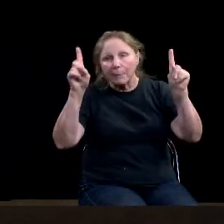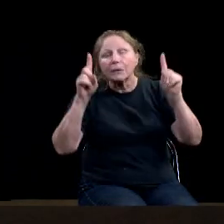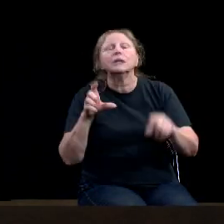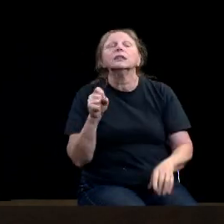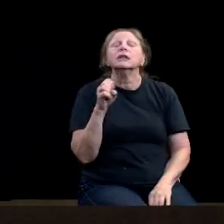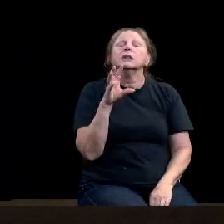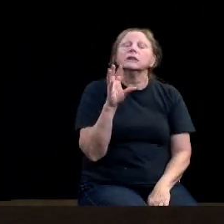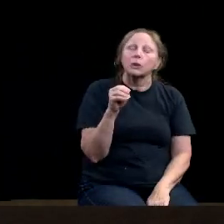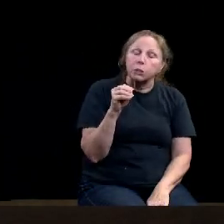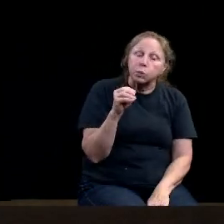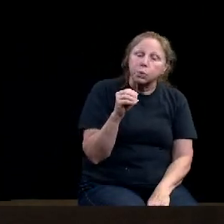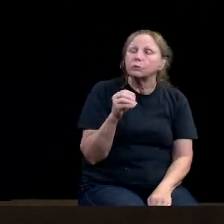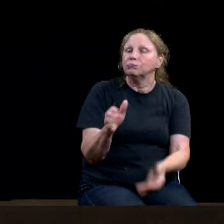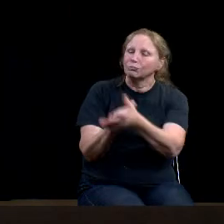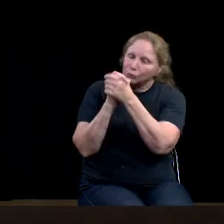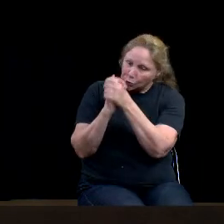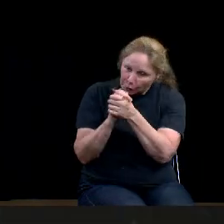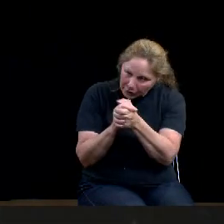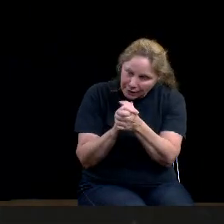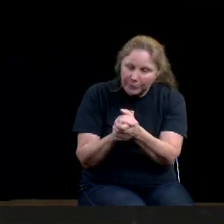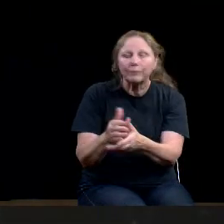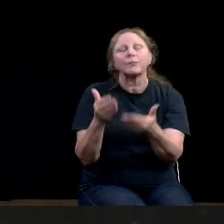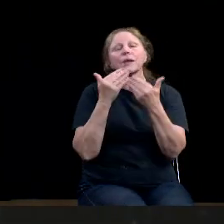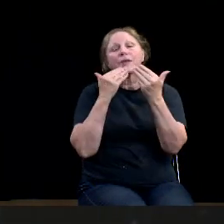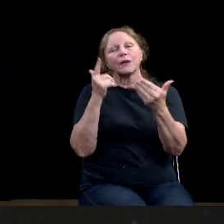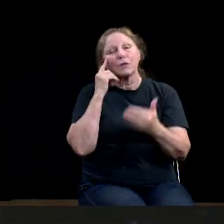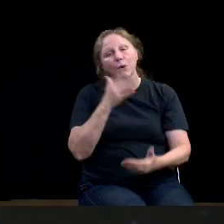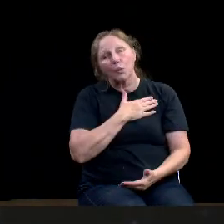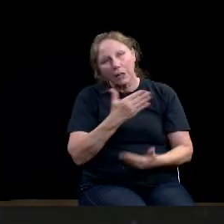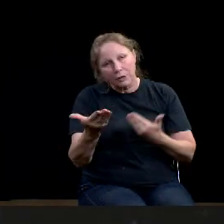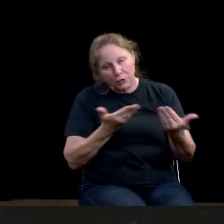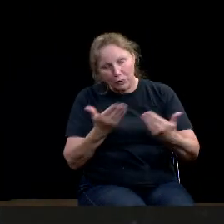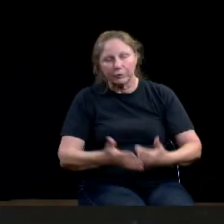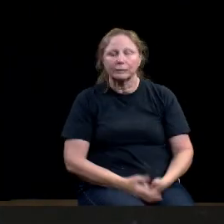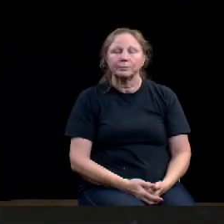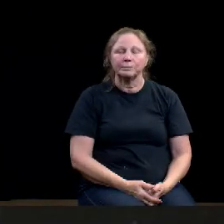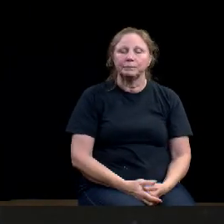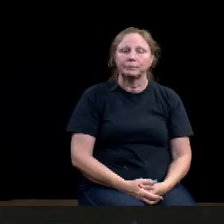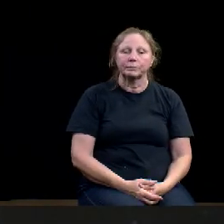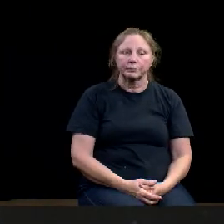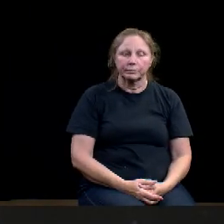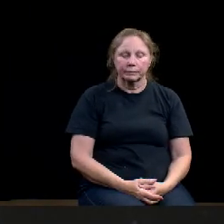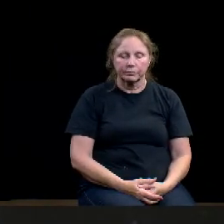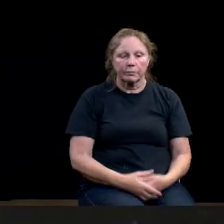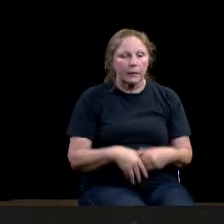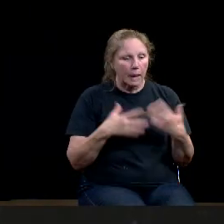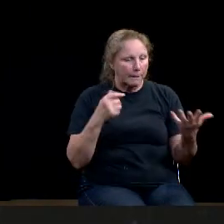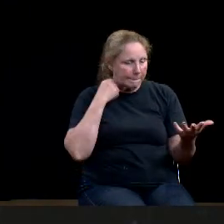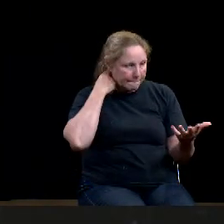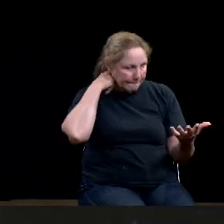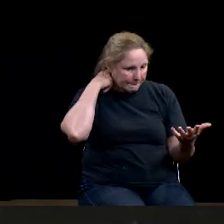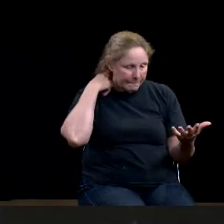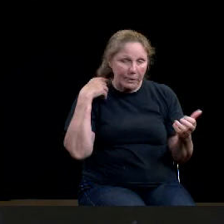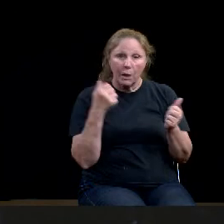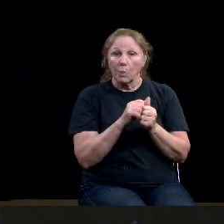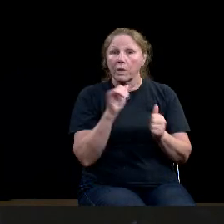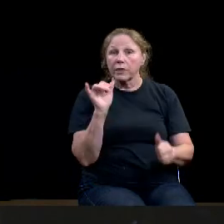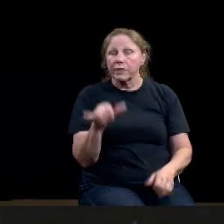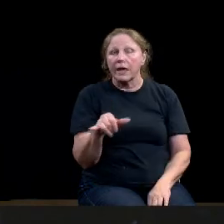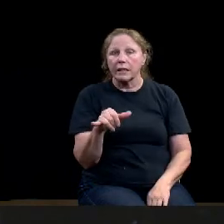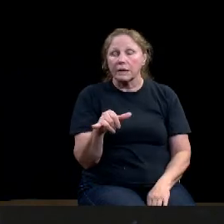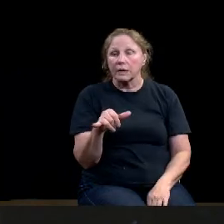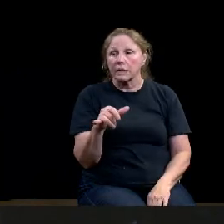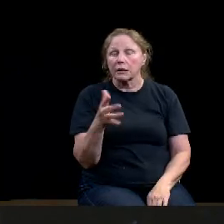And with that, we will adjourn this meeting. Before that, this is our first meeting back, and it is so good to be back